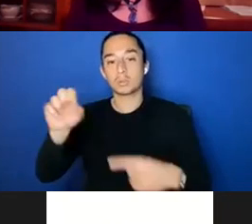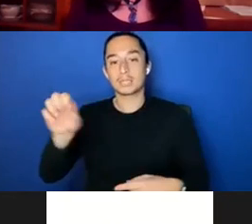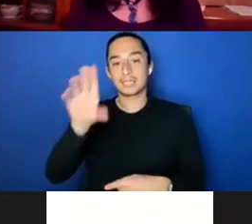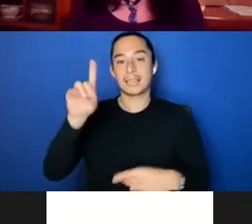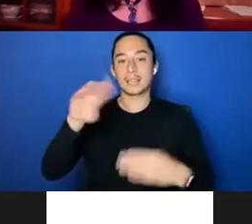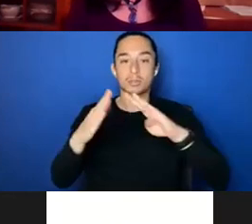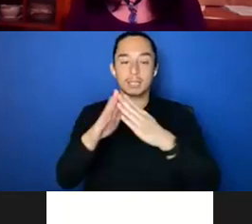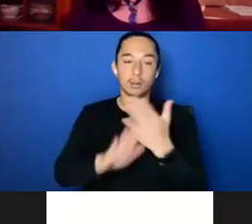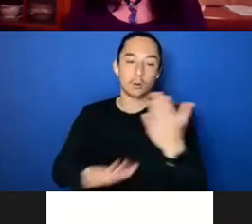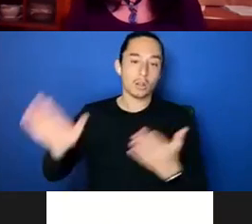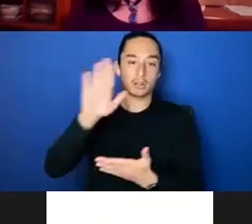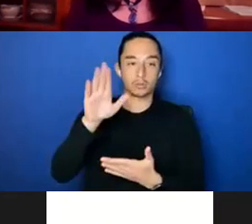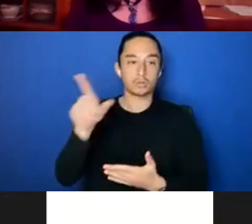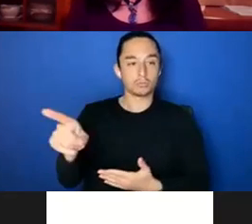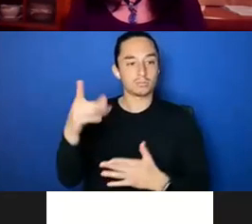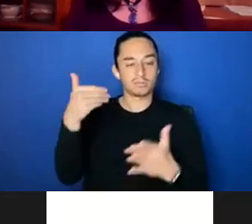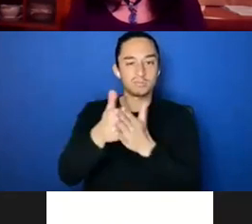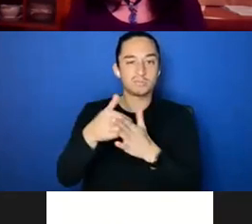College, which is right next door to us.